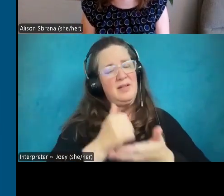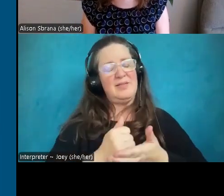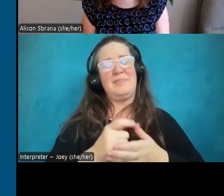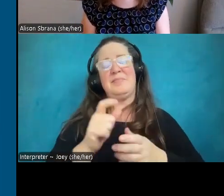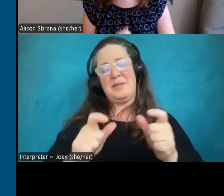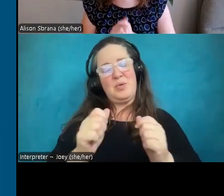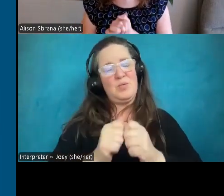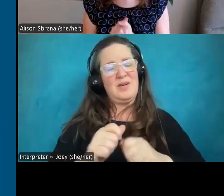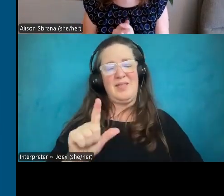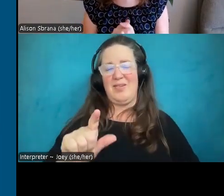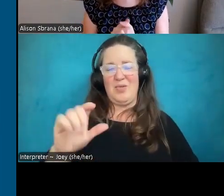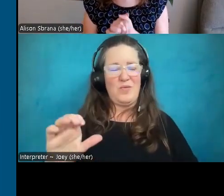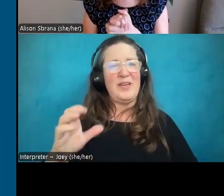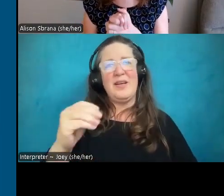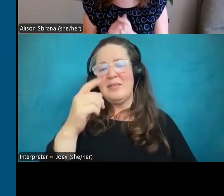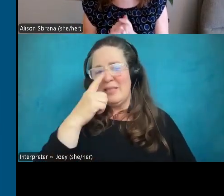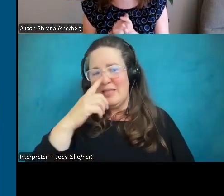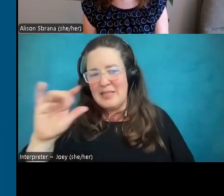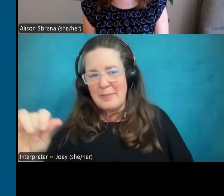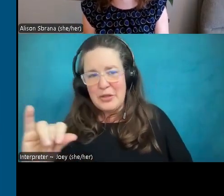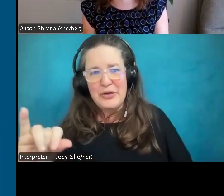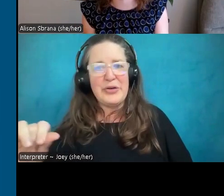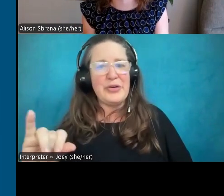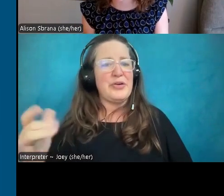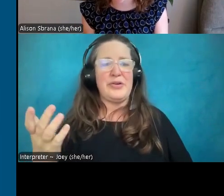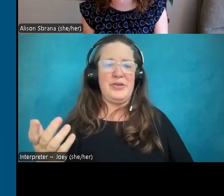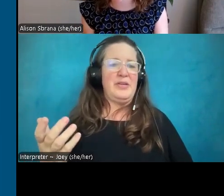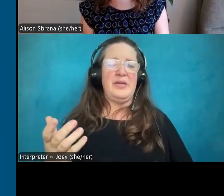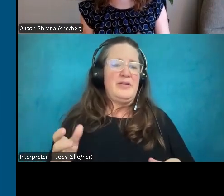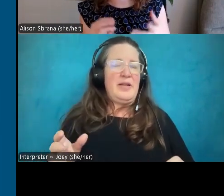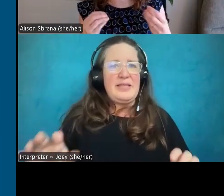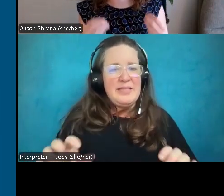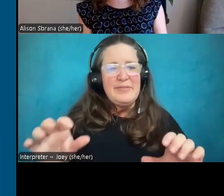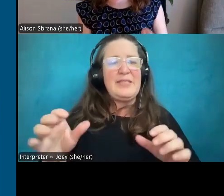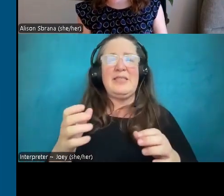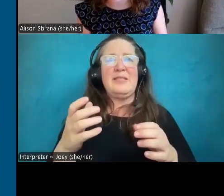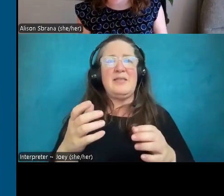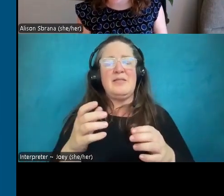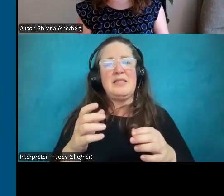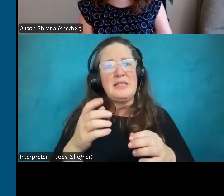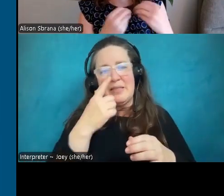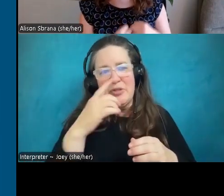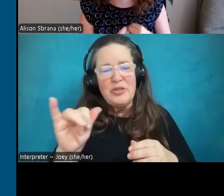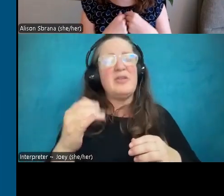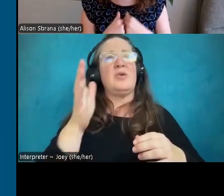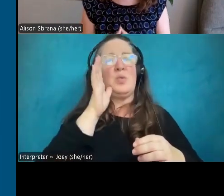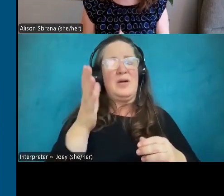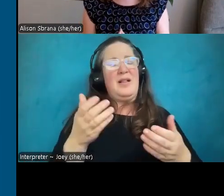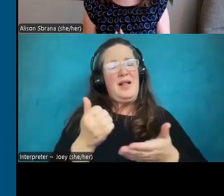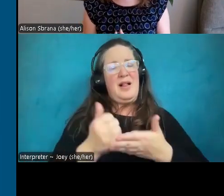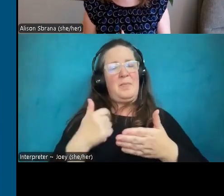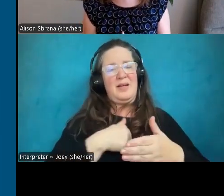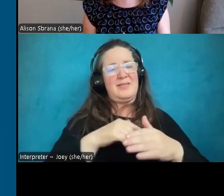similar chronic illnesses and disabilities. It helps us access joy again in a safe way within